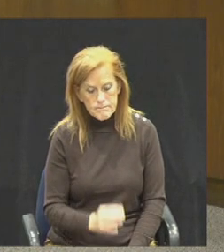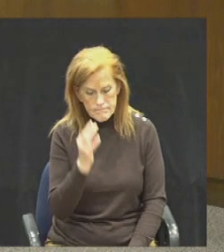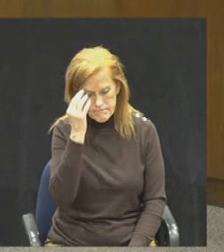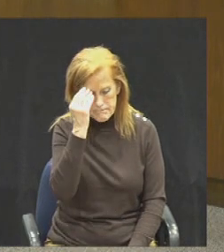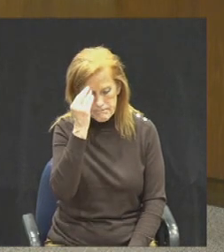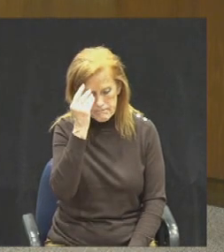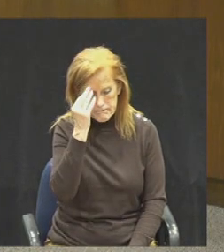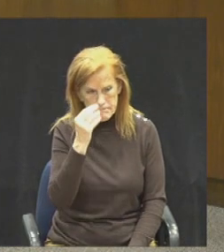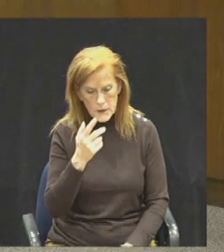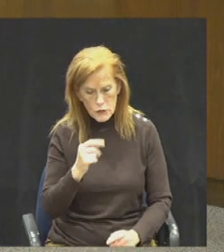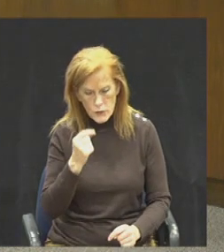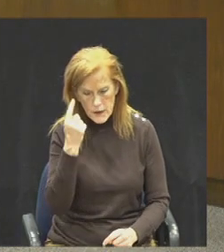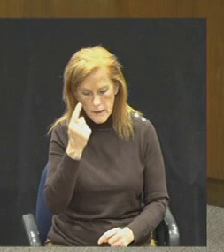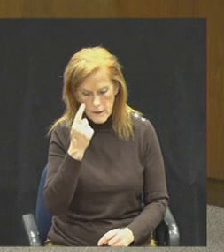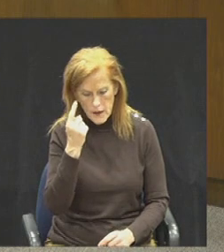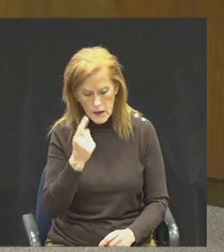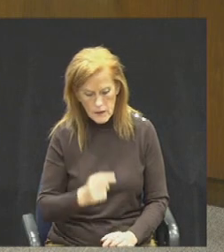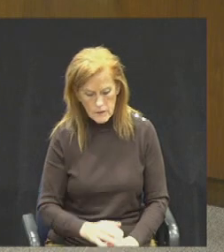I'm trying to think.